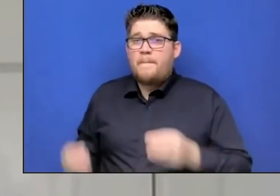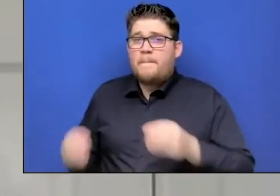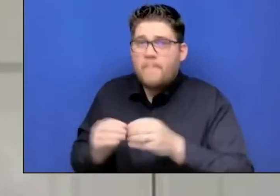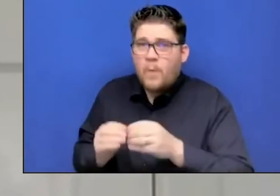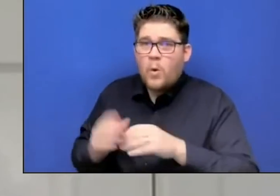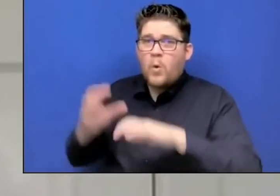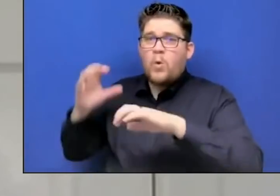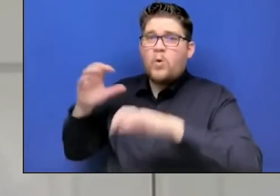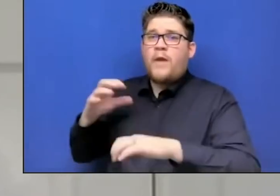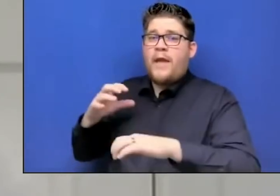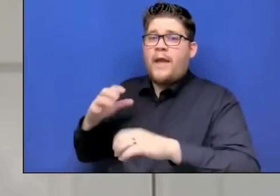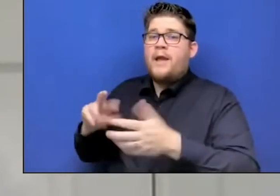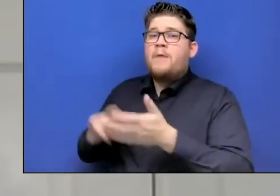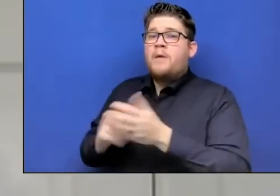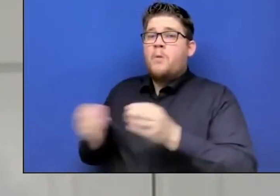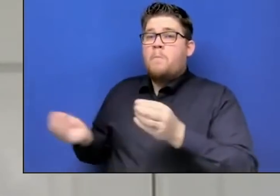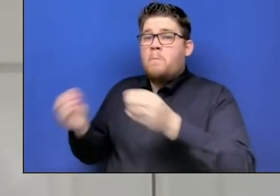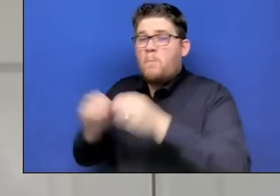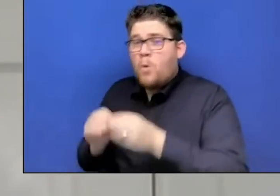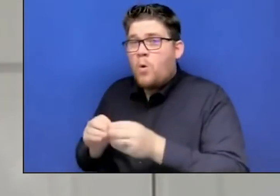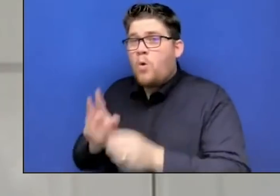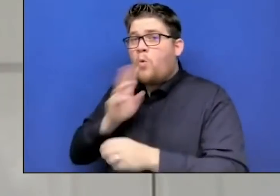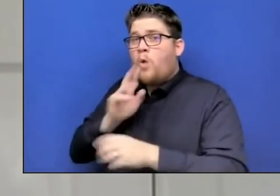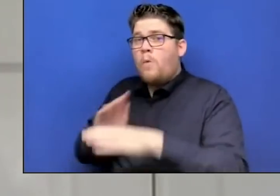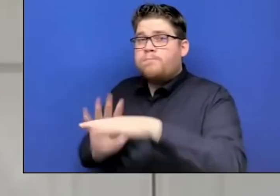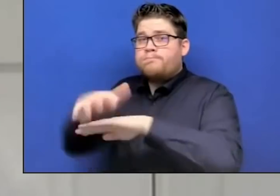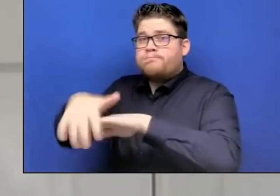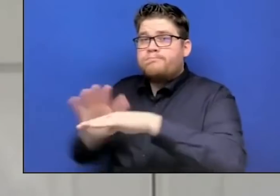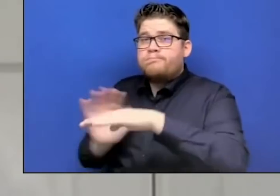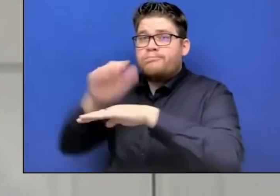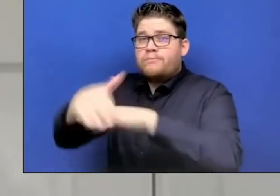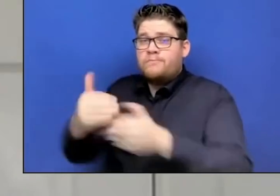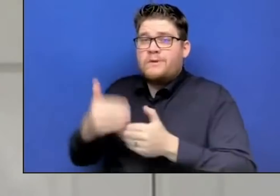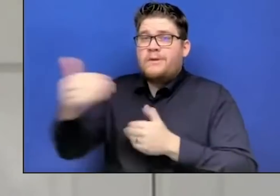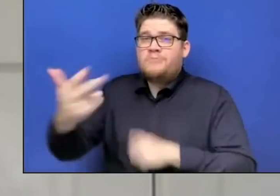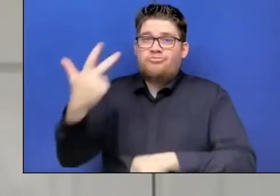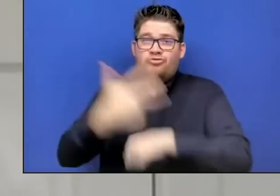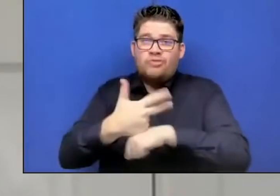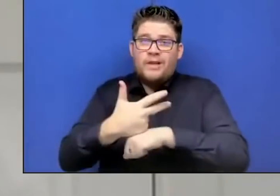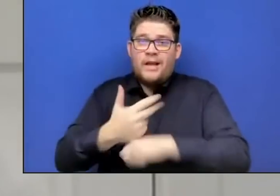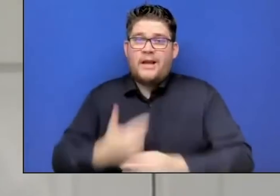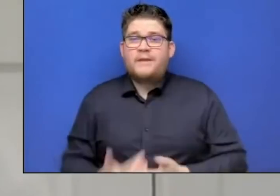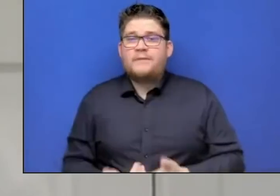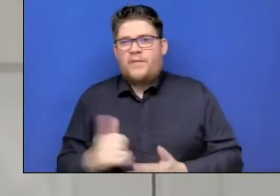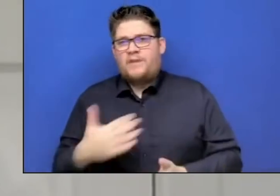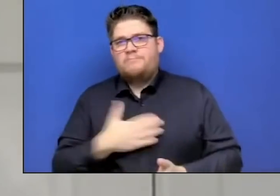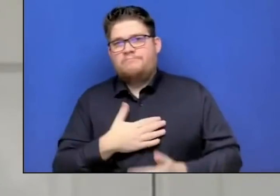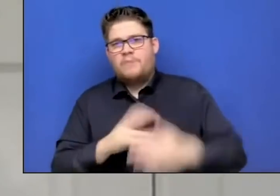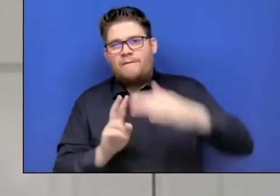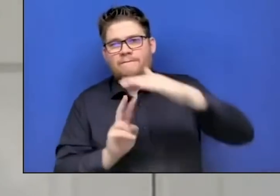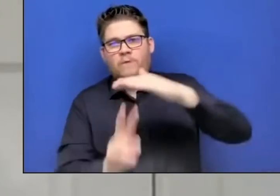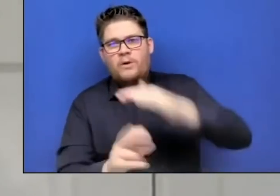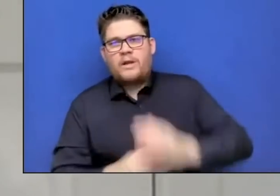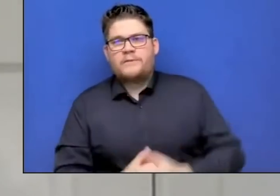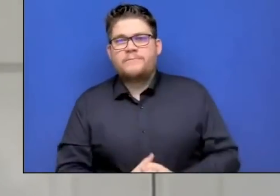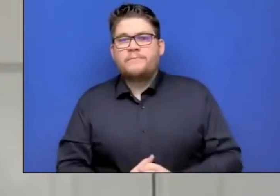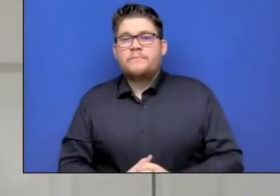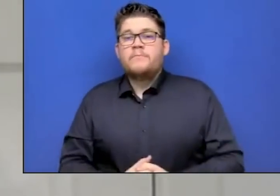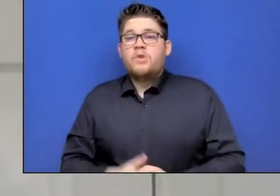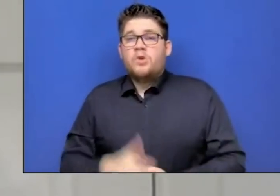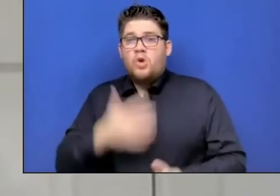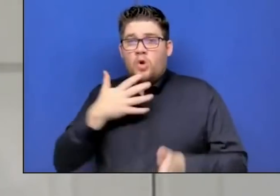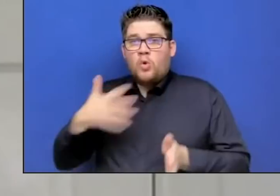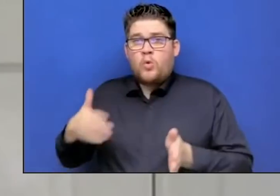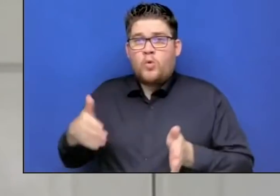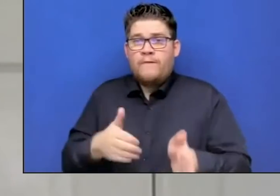coming 3 days. In terms of outlook, we've seen the peak from river levels from the storm over the last 2 days is